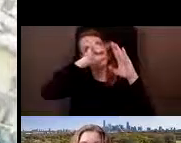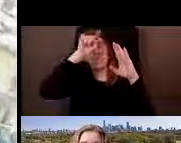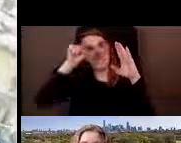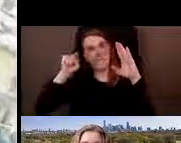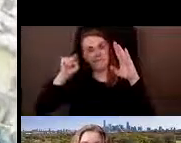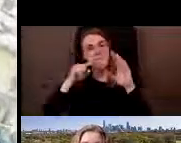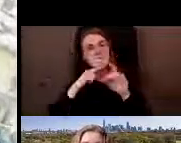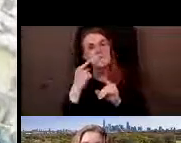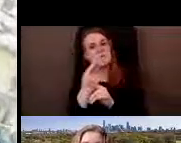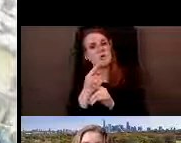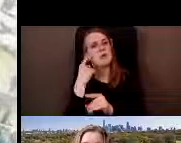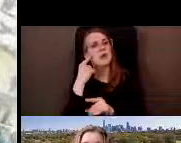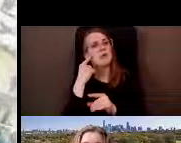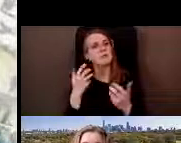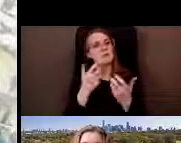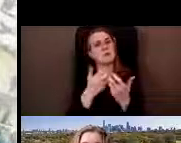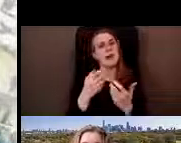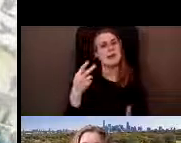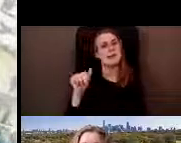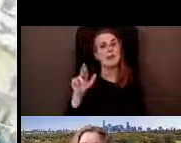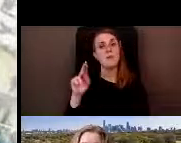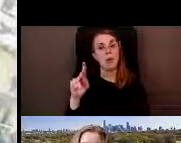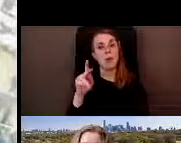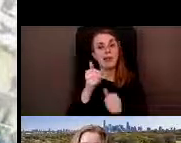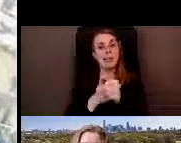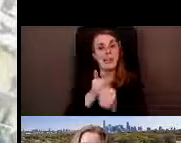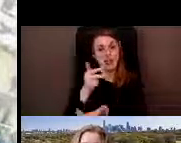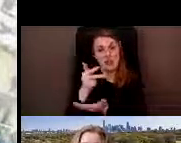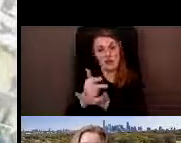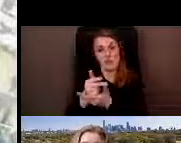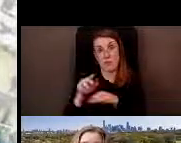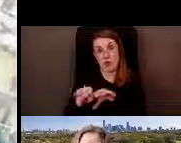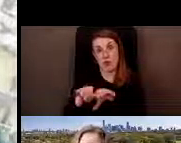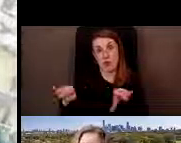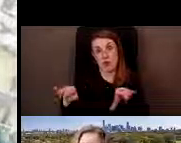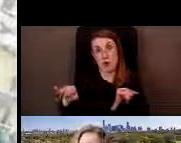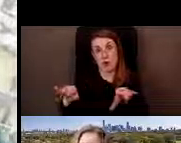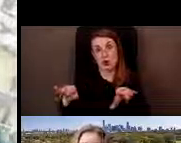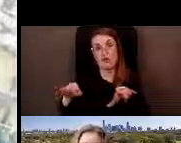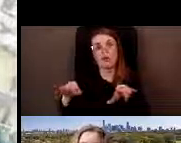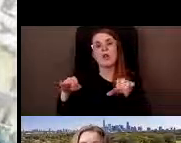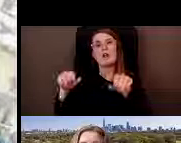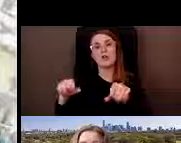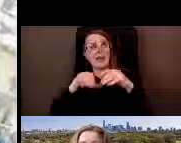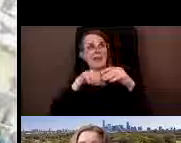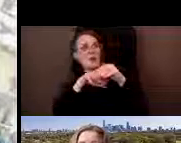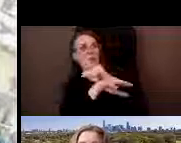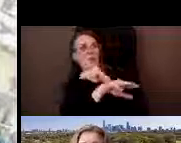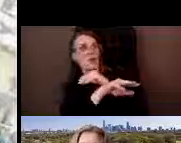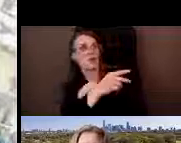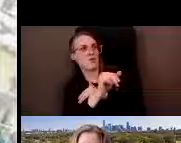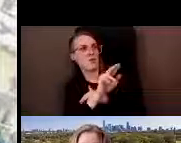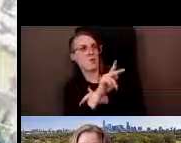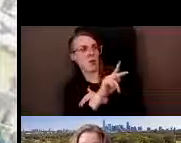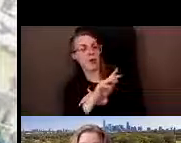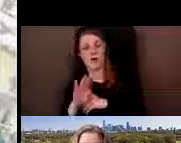park setting. At each garage or arrival point is a gateway into the park. So by the Butler